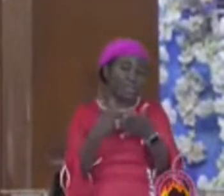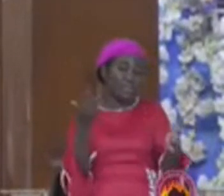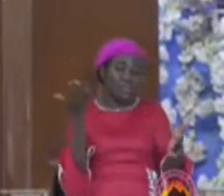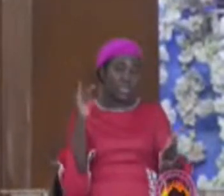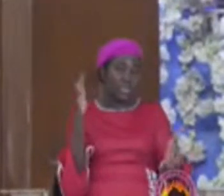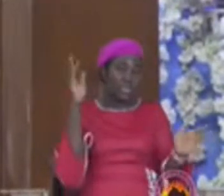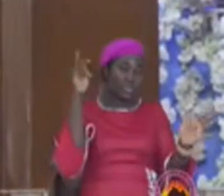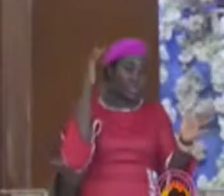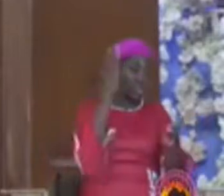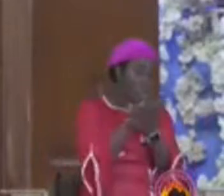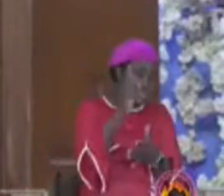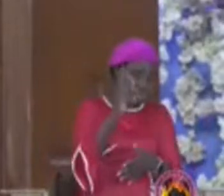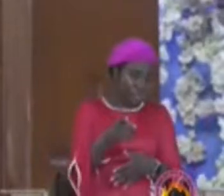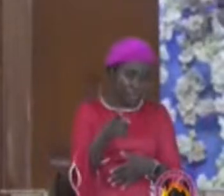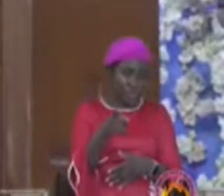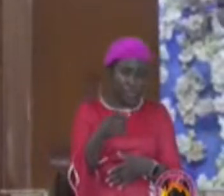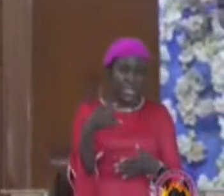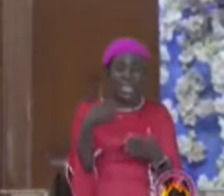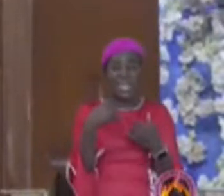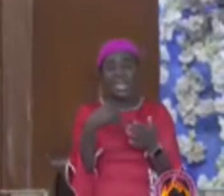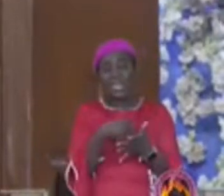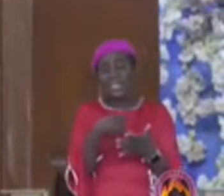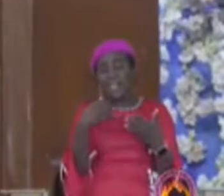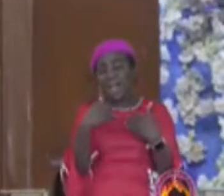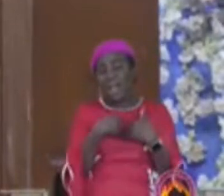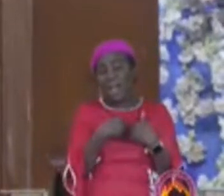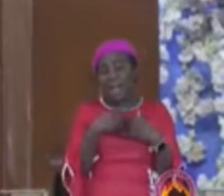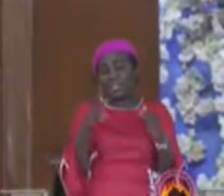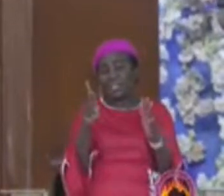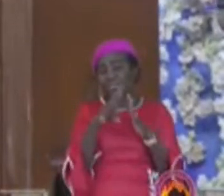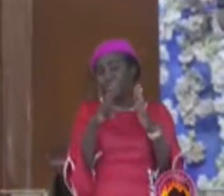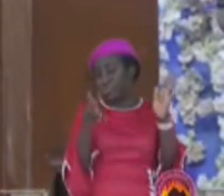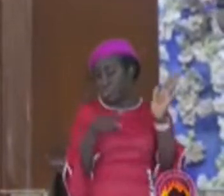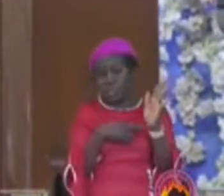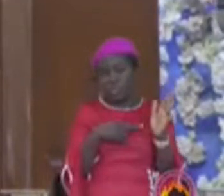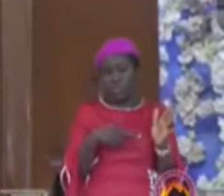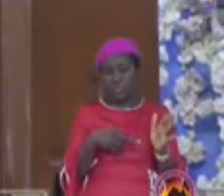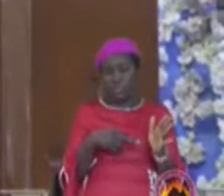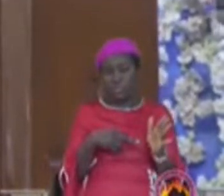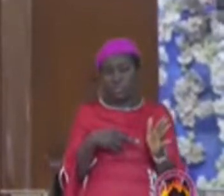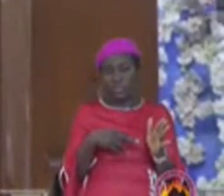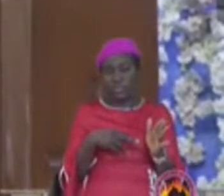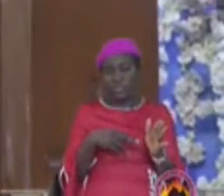you. It has a rule. When one killing